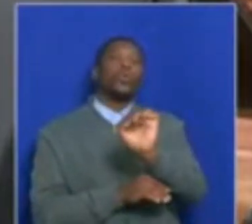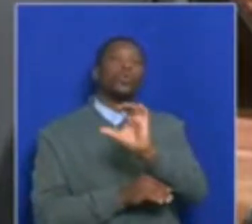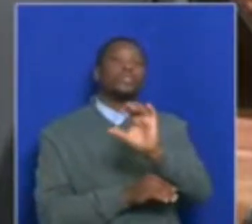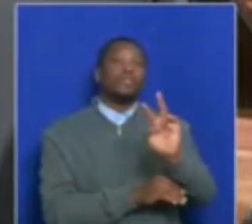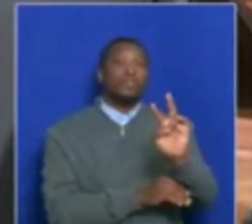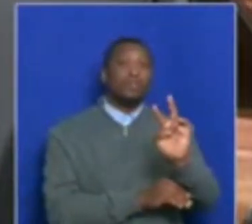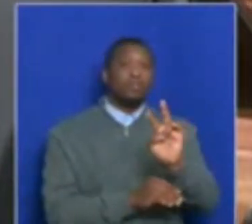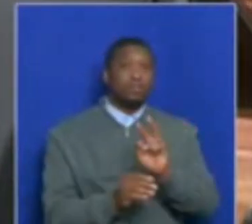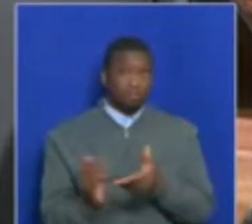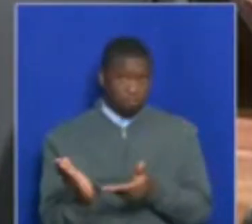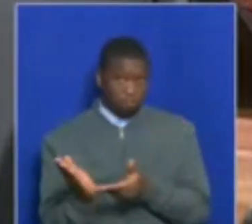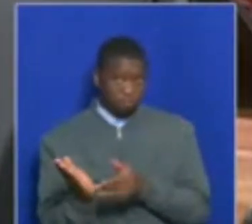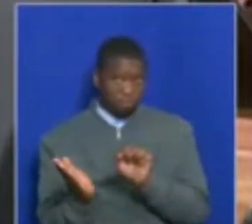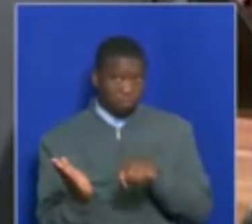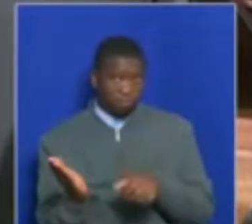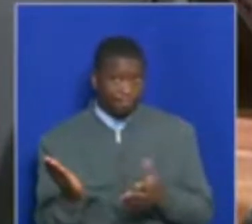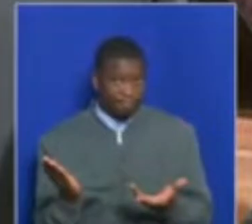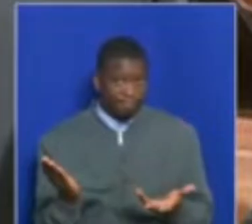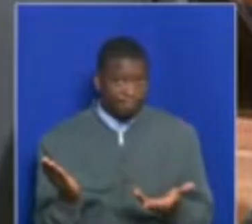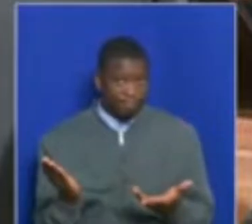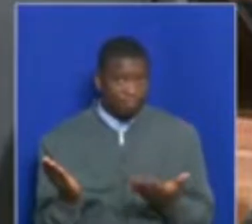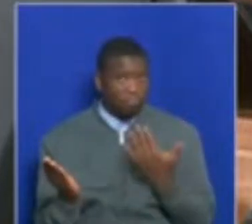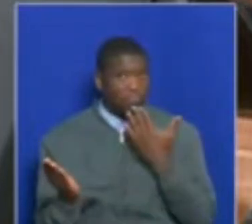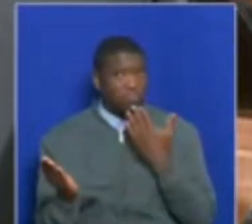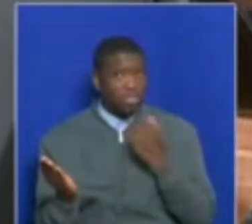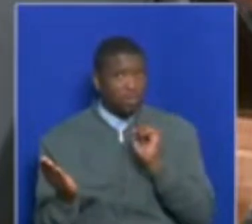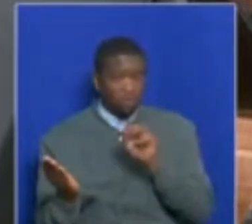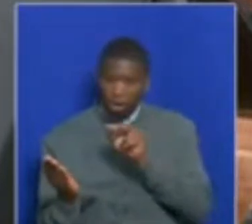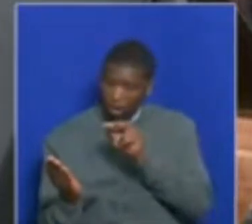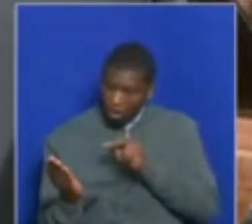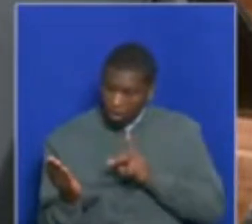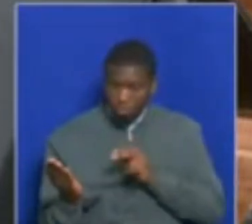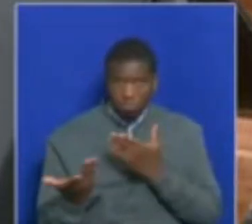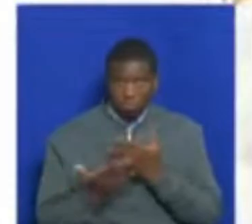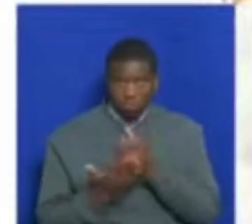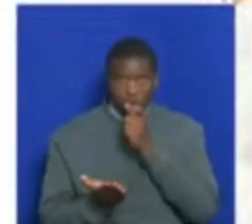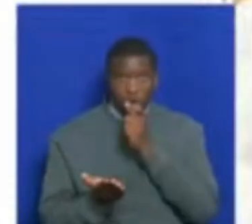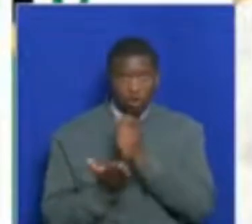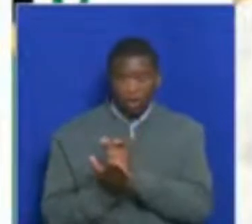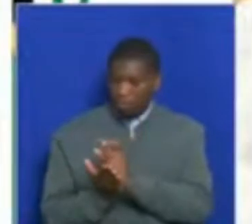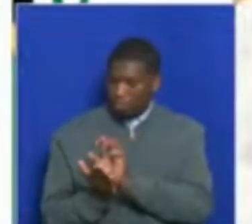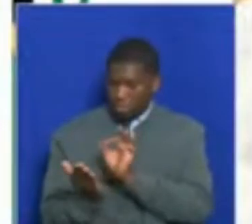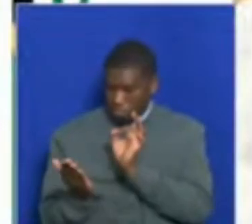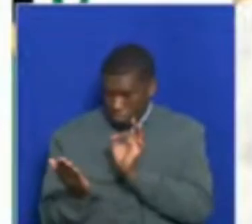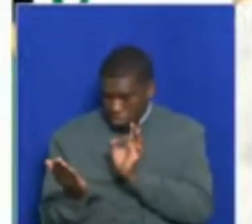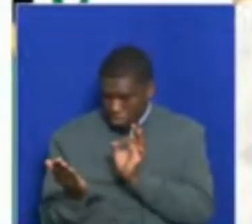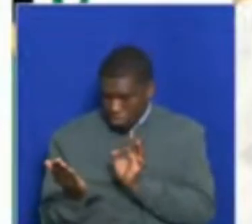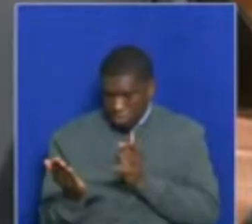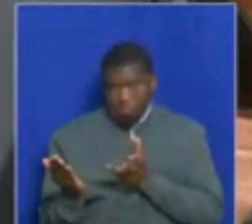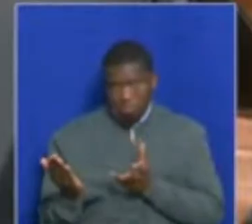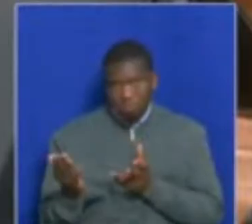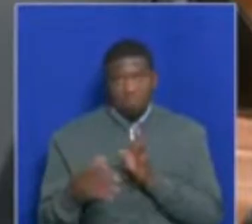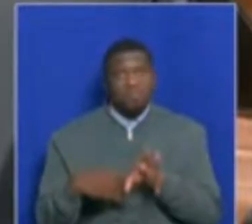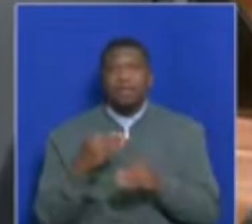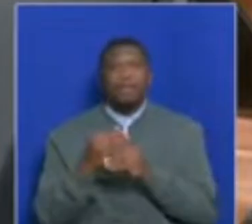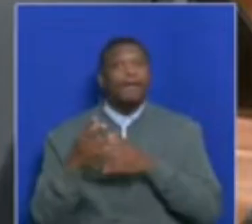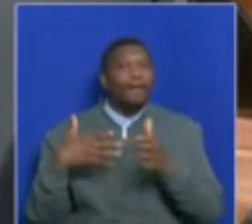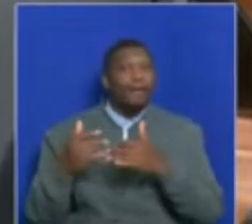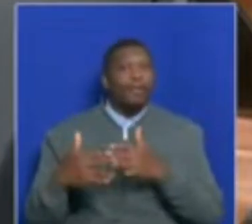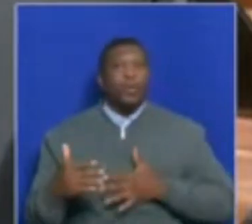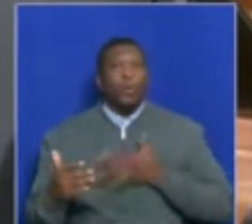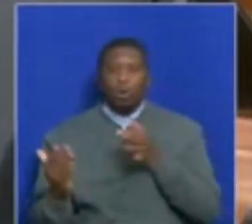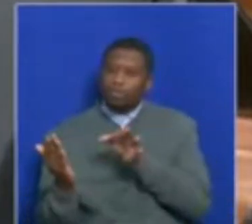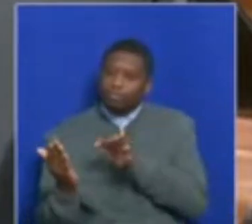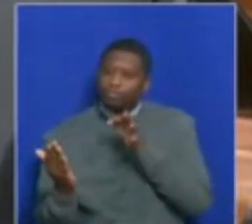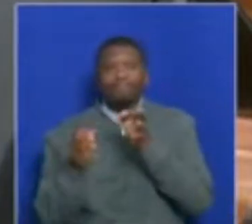Will you confirm that it's correct, and is there anything that you would want to highlight in relation to that curriculum vitae?